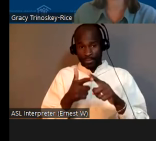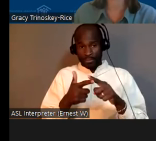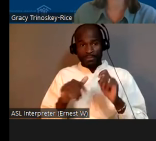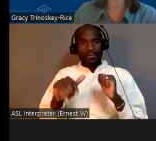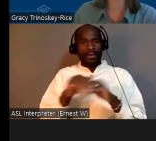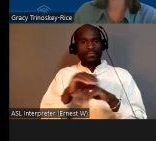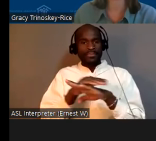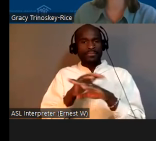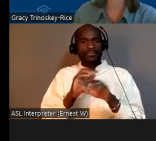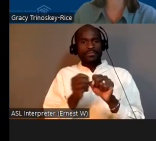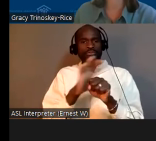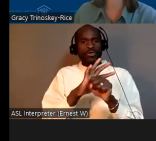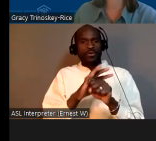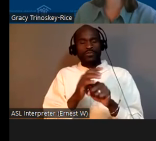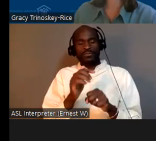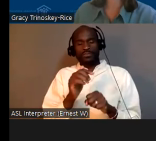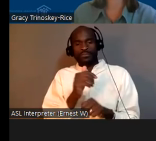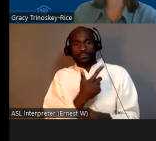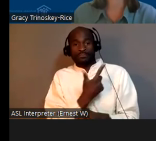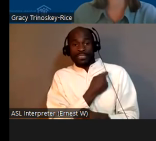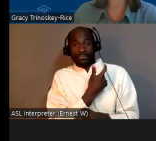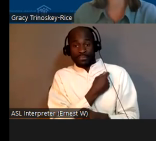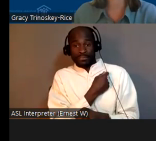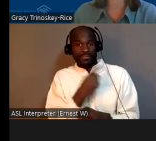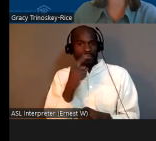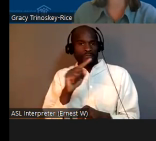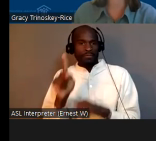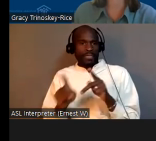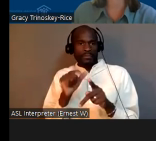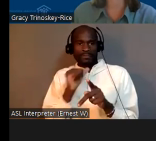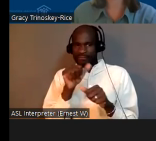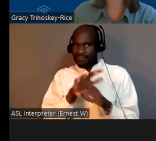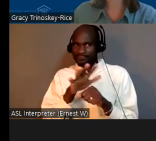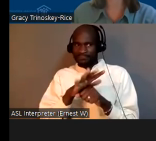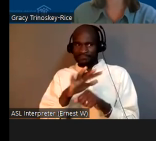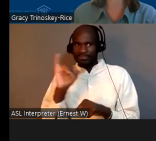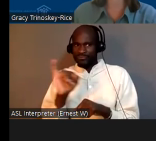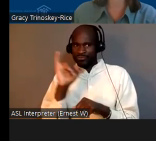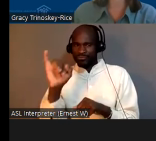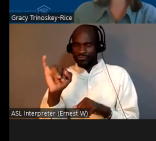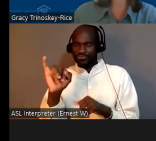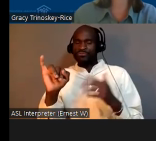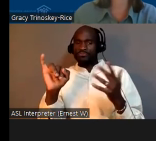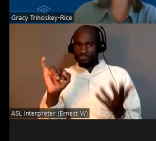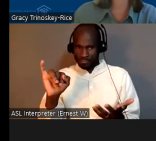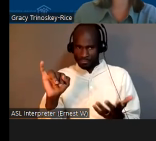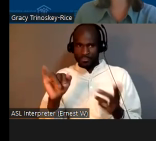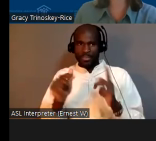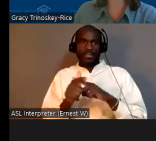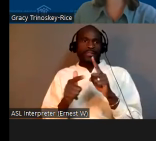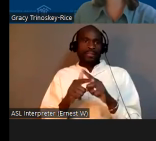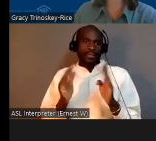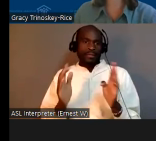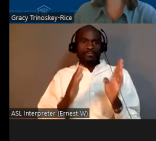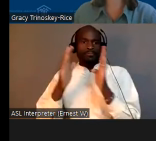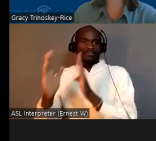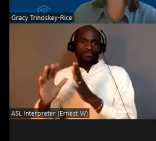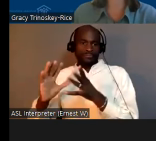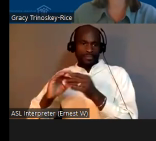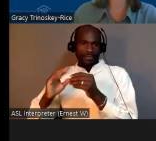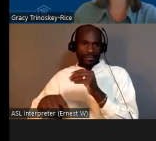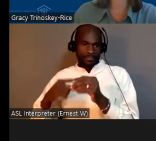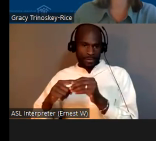uninsured and underinsured patients. And throughout that, I'll share some NAC resources and hopefully leave some time